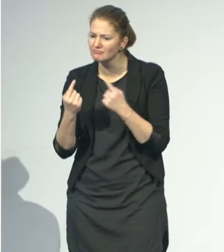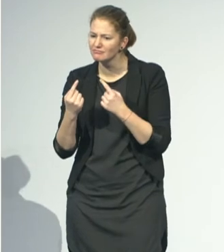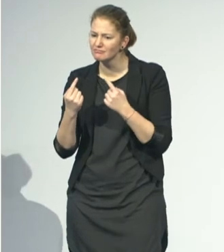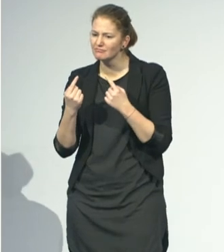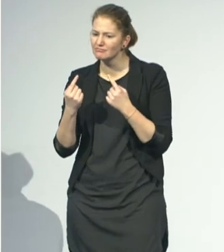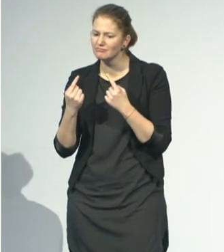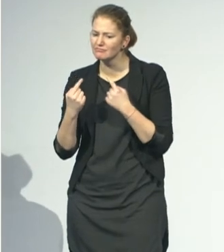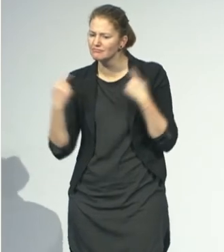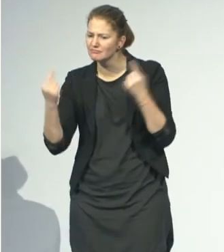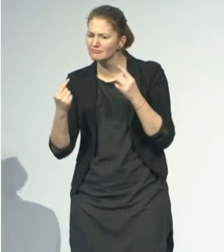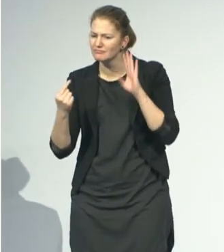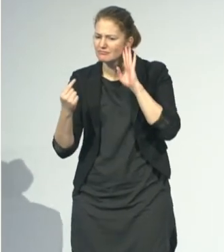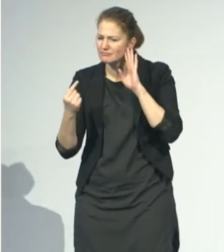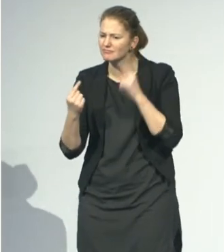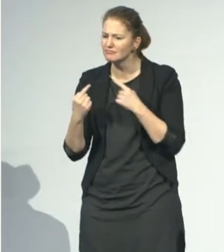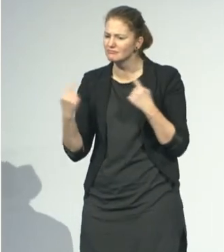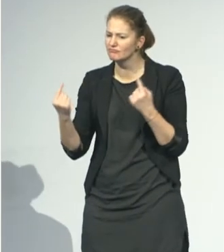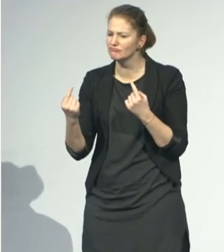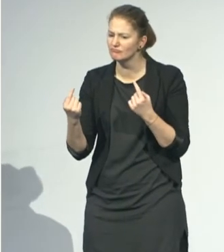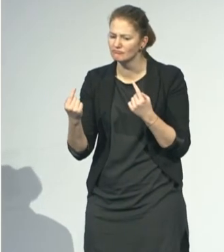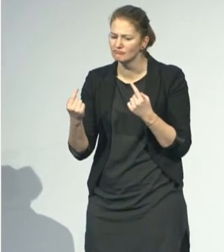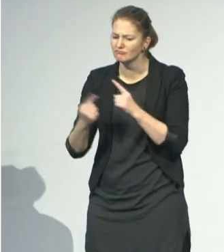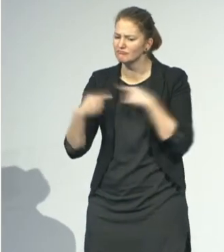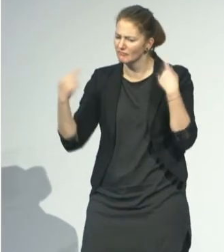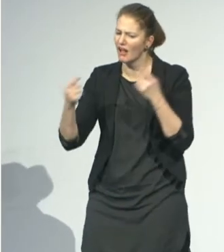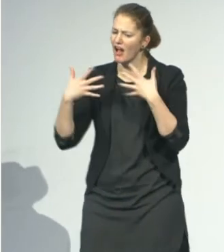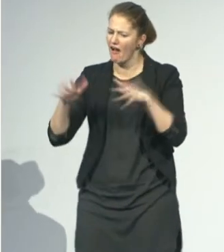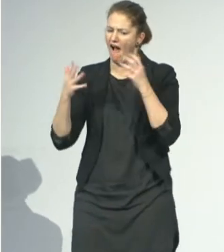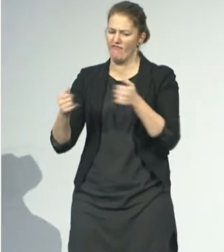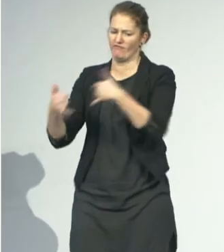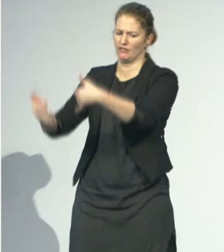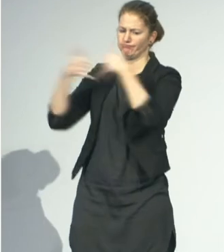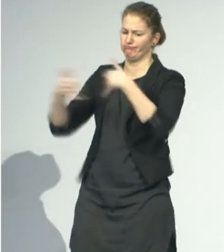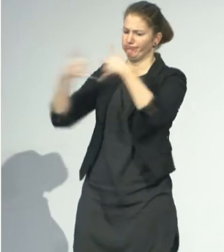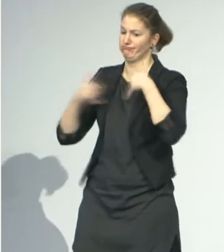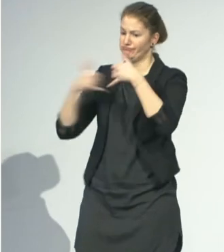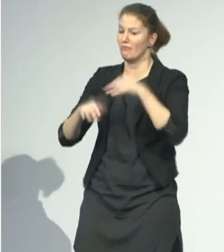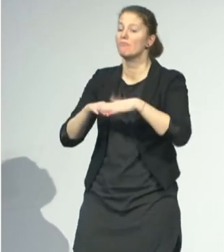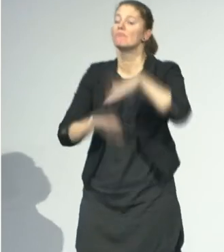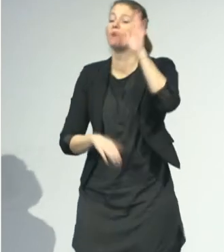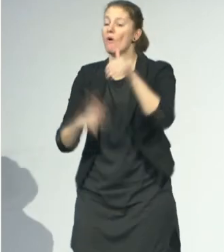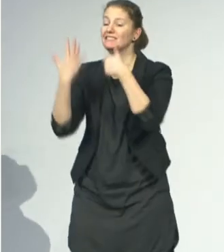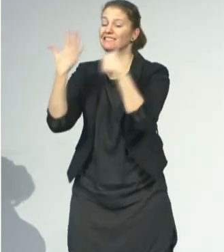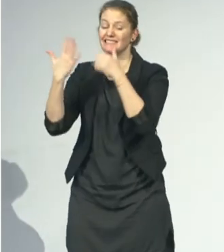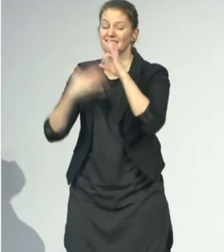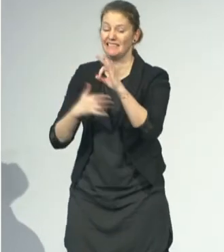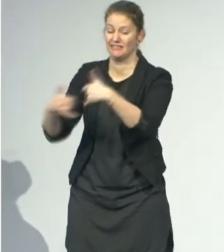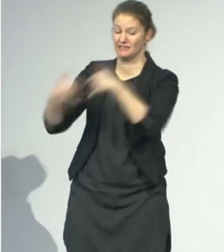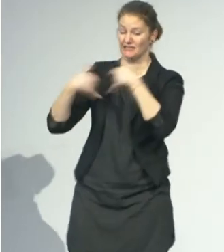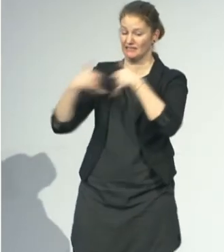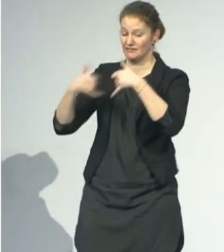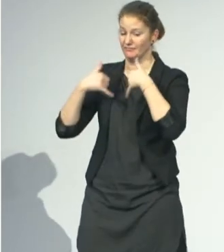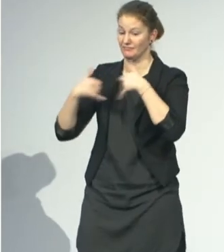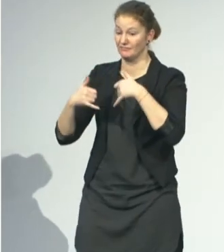in 2014 with the project Accessible Theatre, Art, Pleasure and Rights.